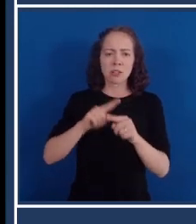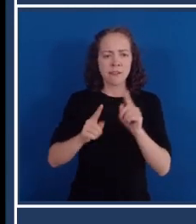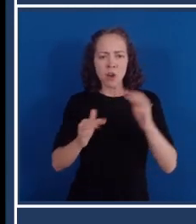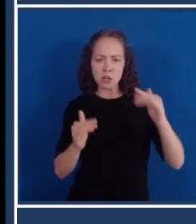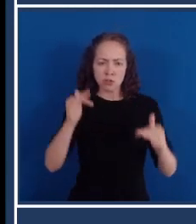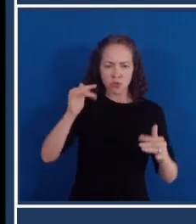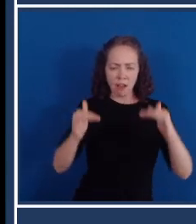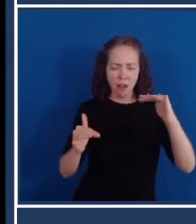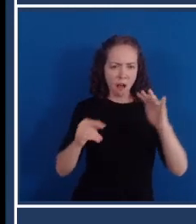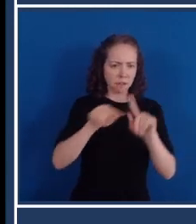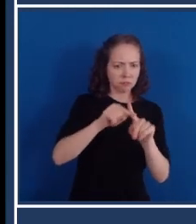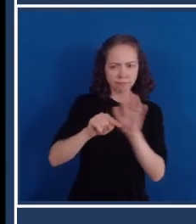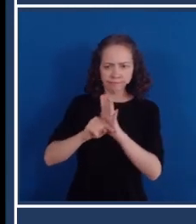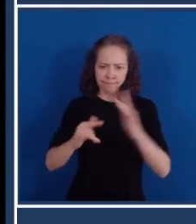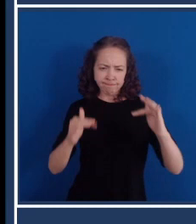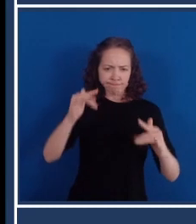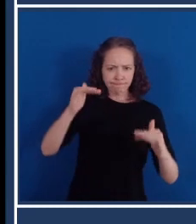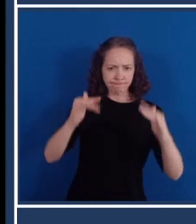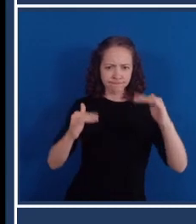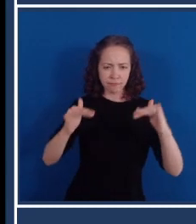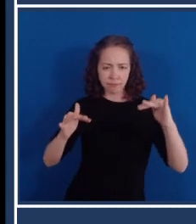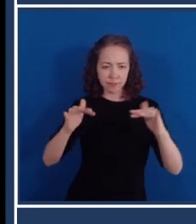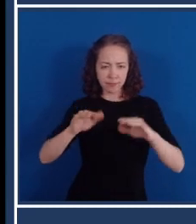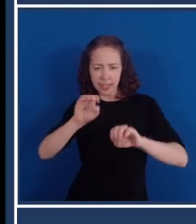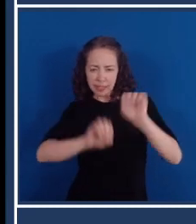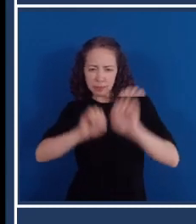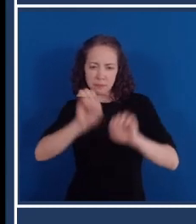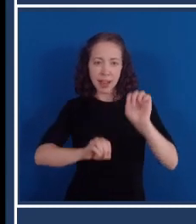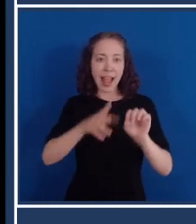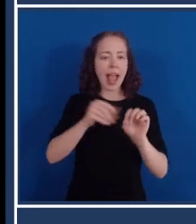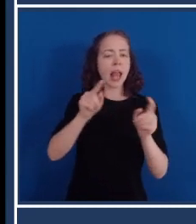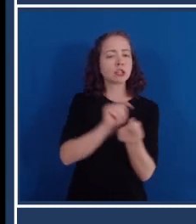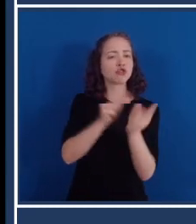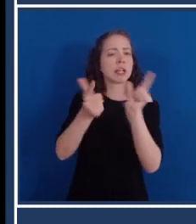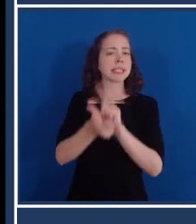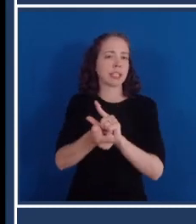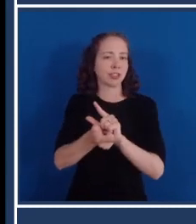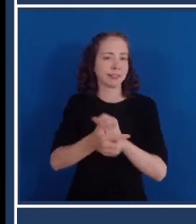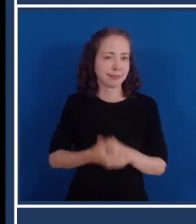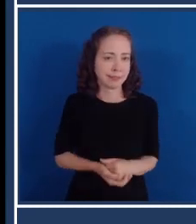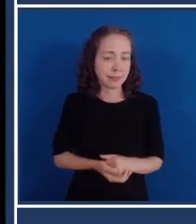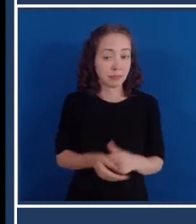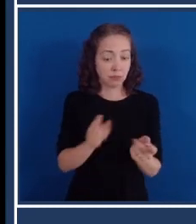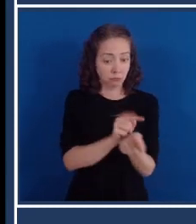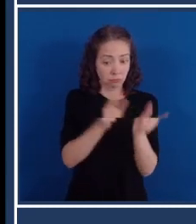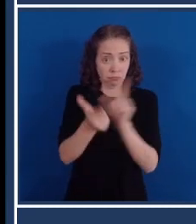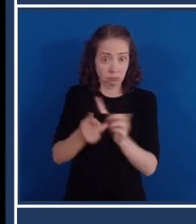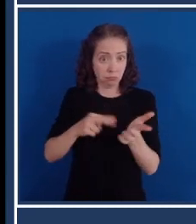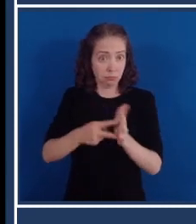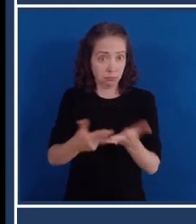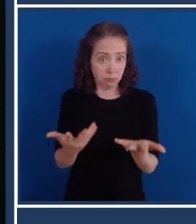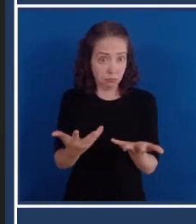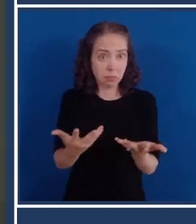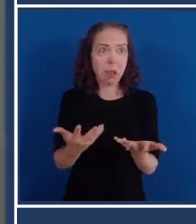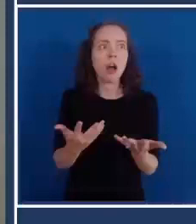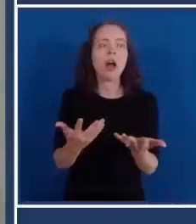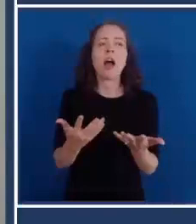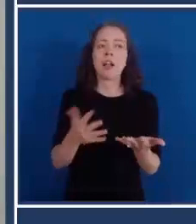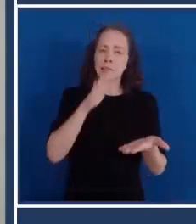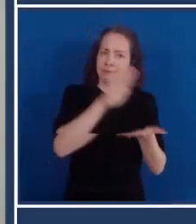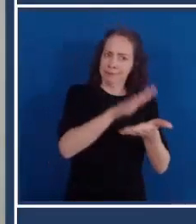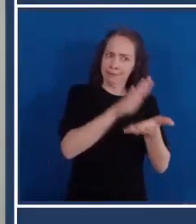experimentation. So the reason we need translation here is that we need to move from academic literature